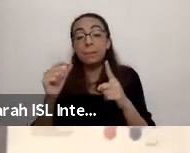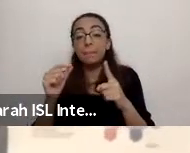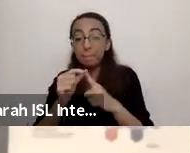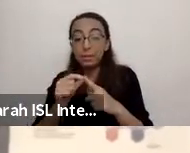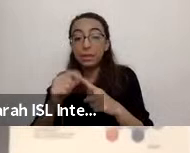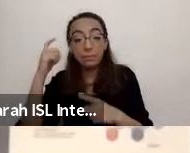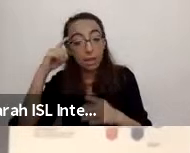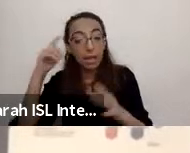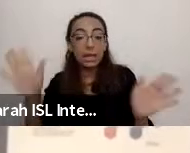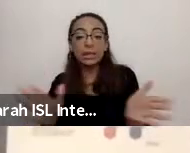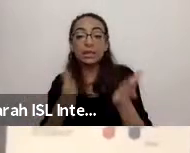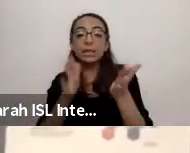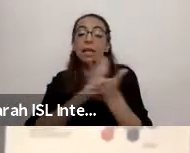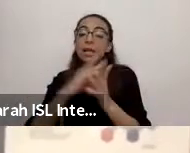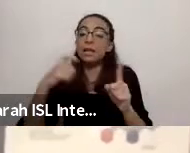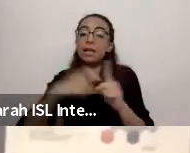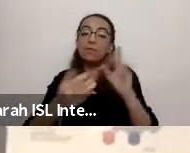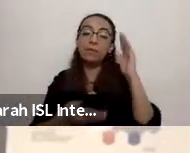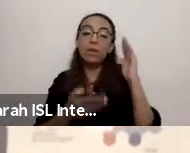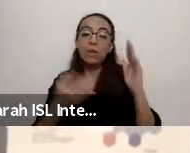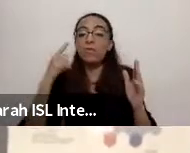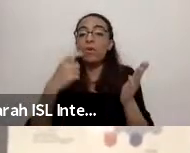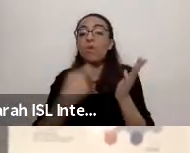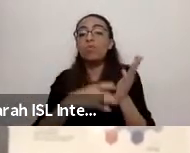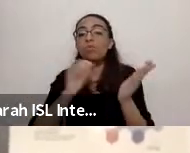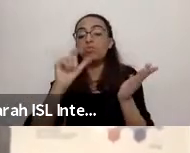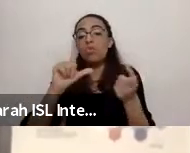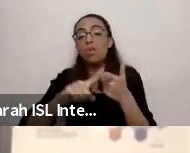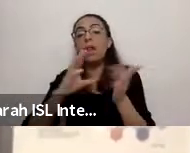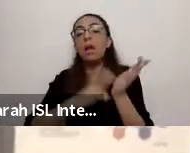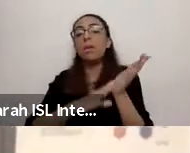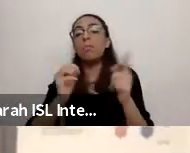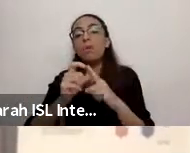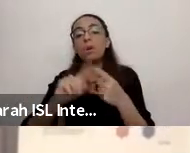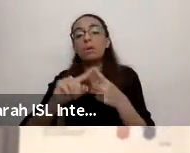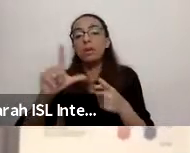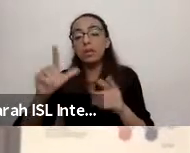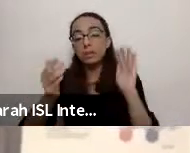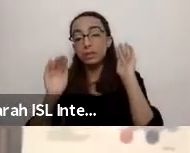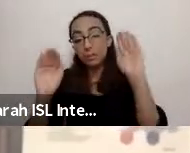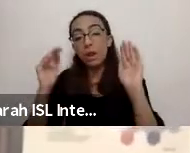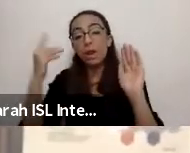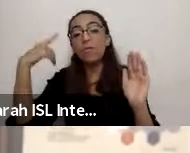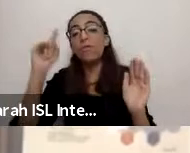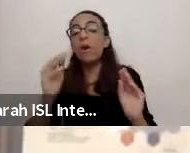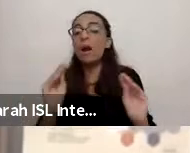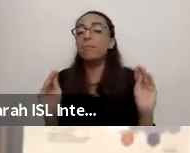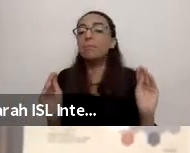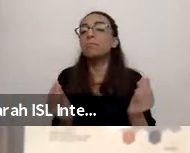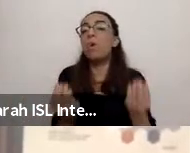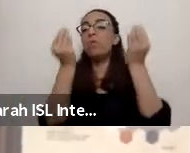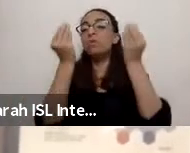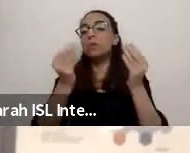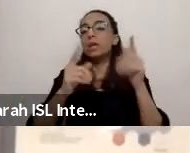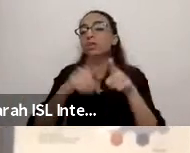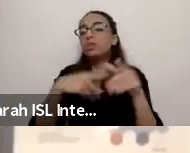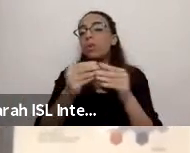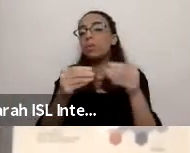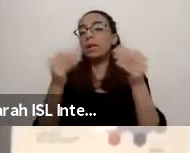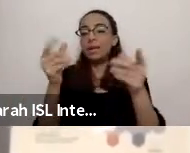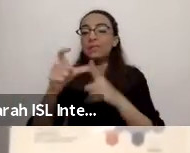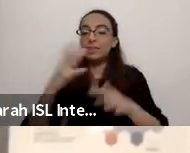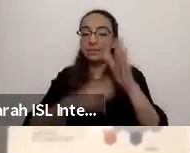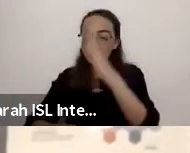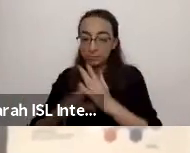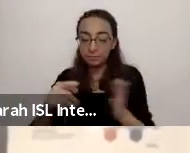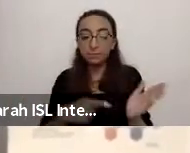NCPEDP-Mindtree Helen Keller Award in the category of Role Model Supporter of Increased Employment Opportunities for Persons with Disabilities.